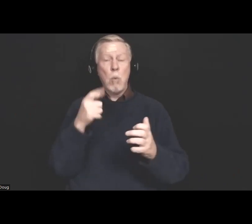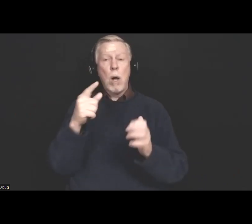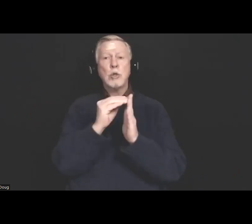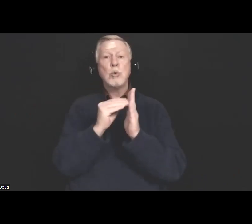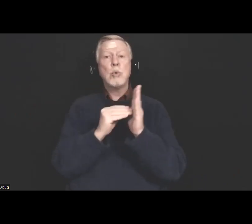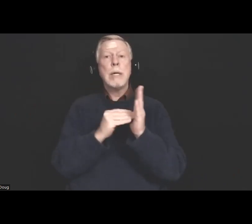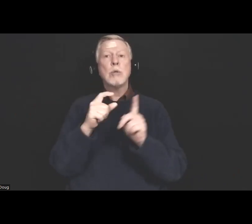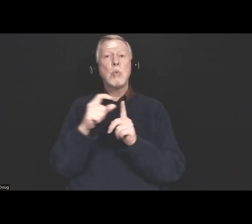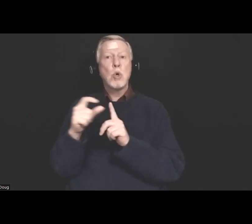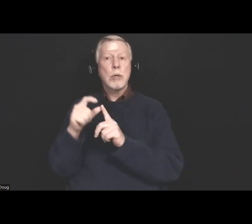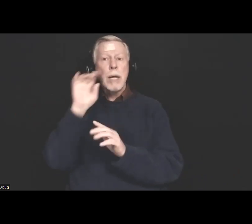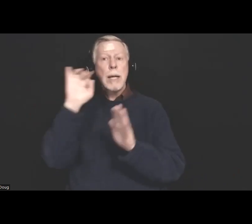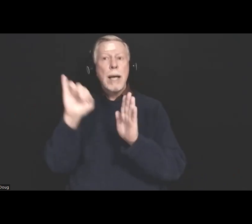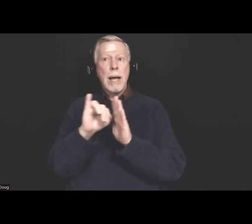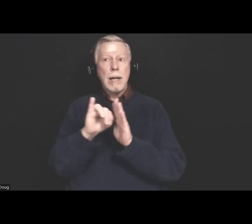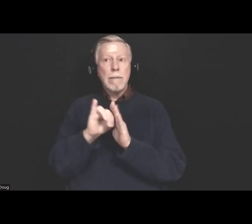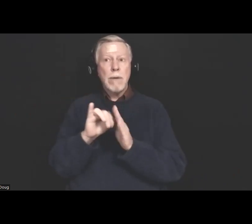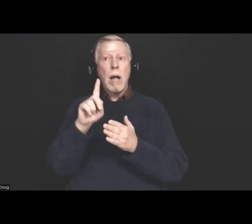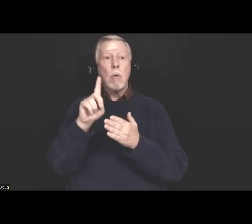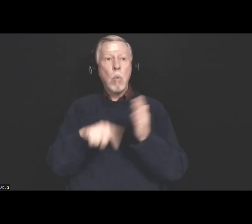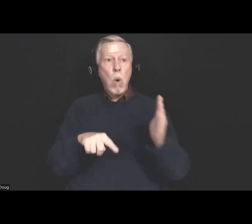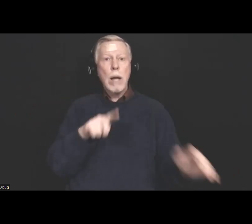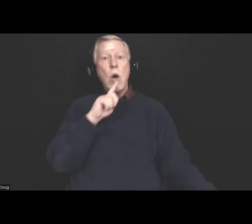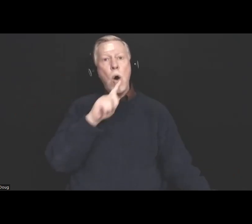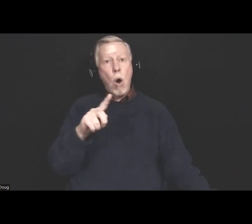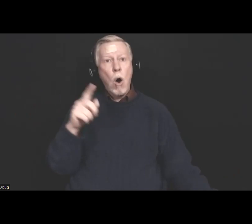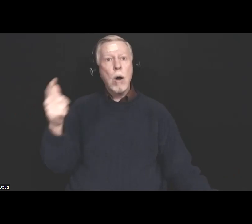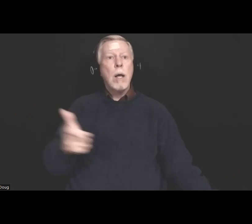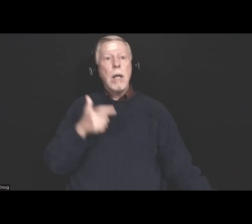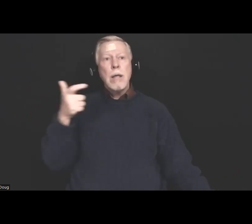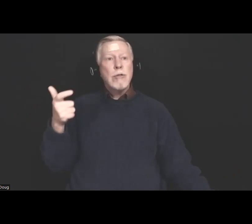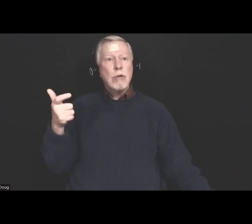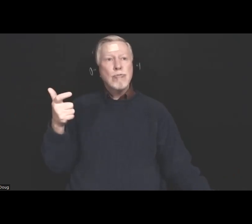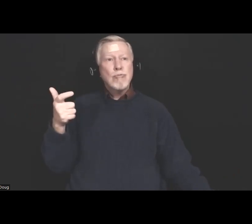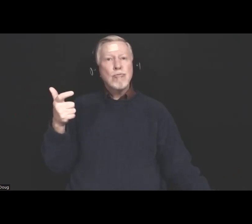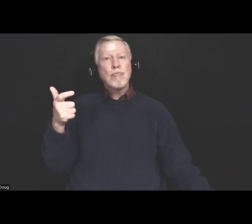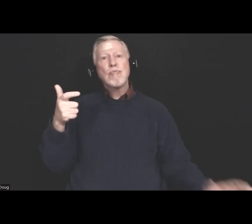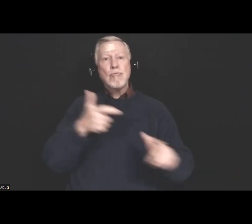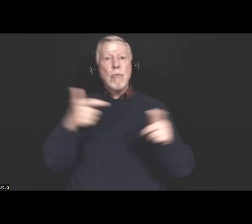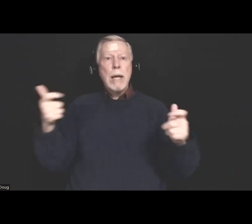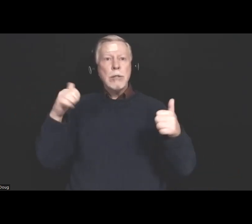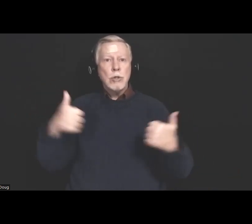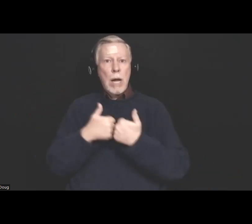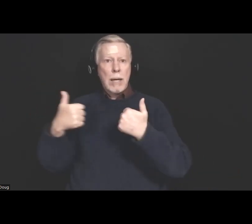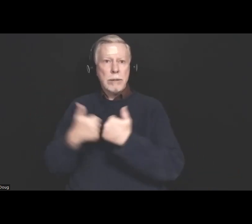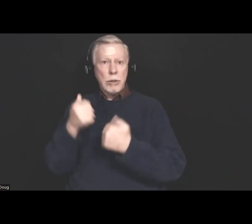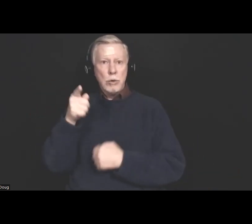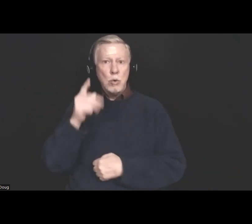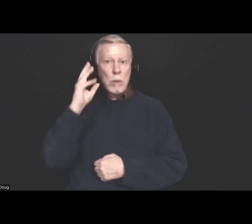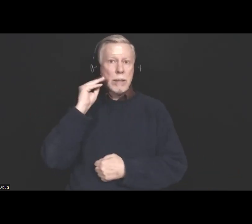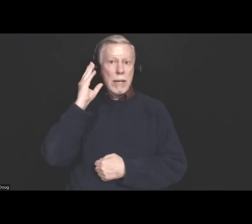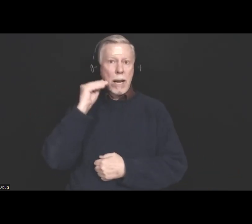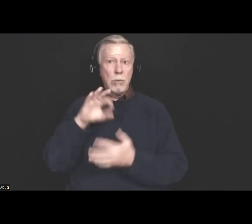that identify what are the greatest challenges that you're encountering in terms